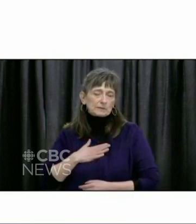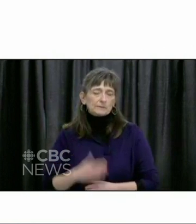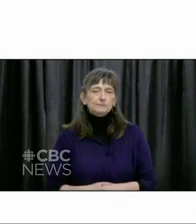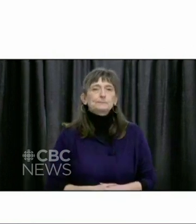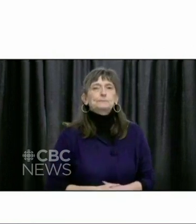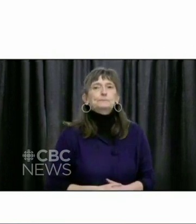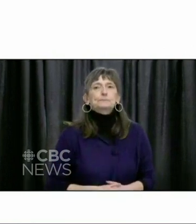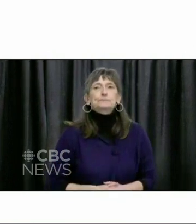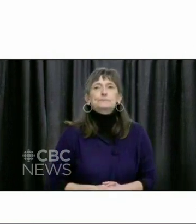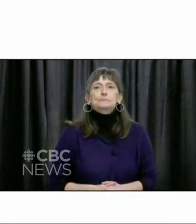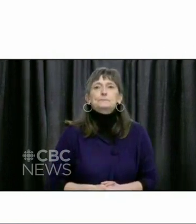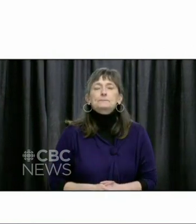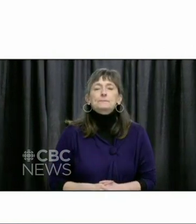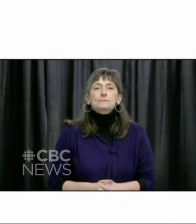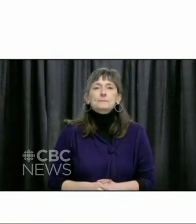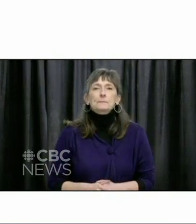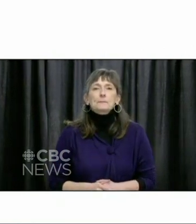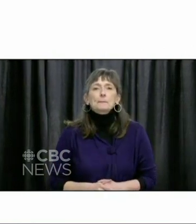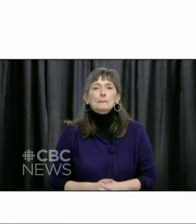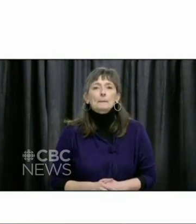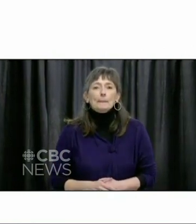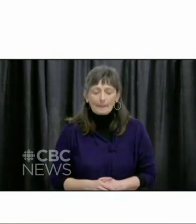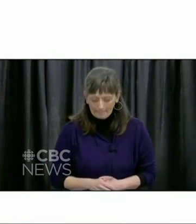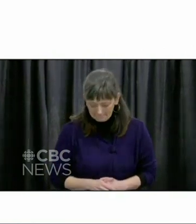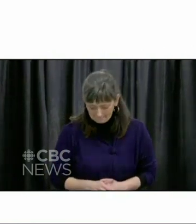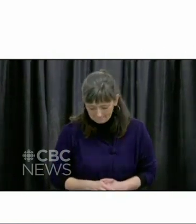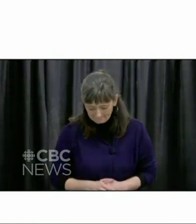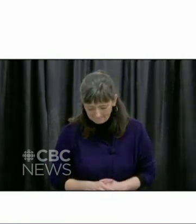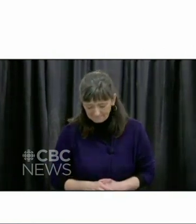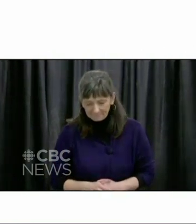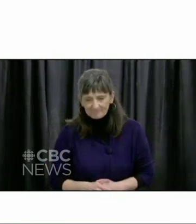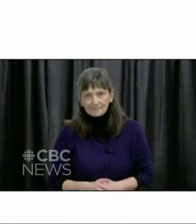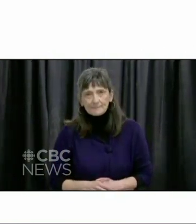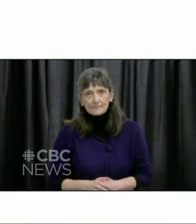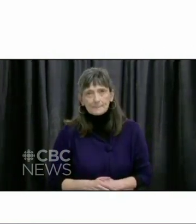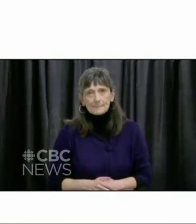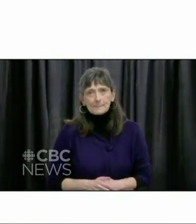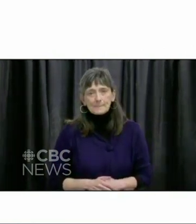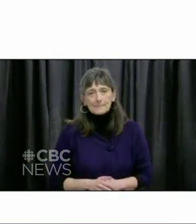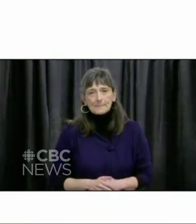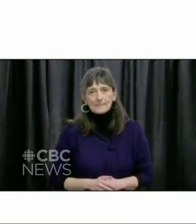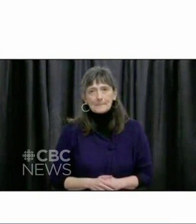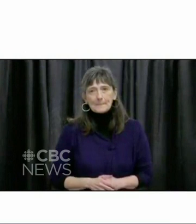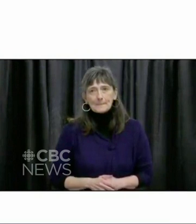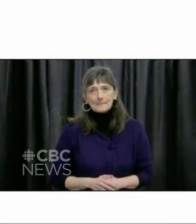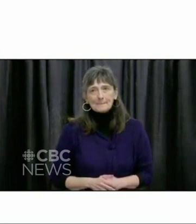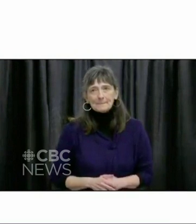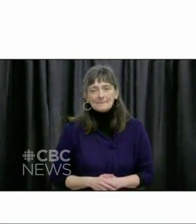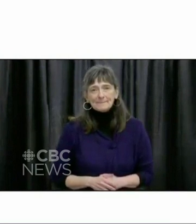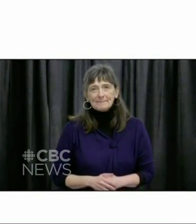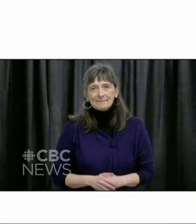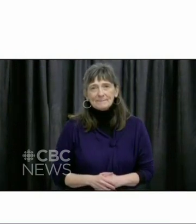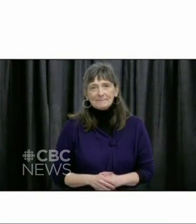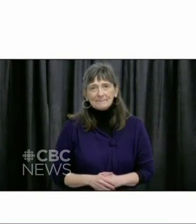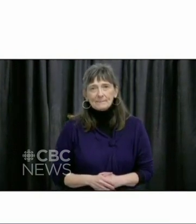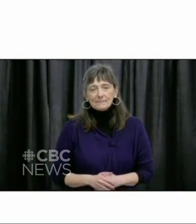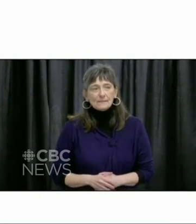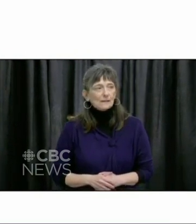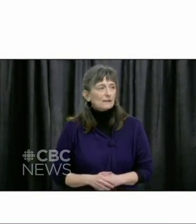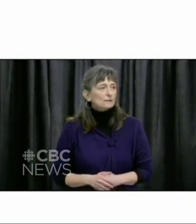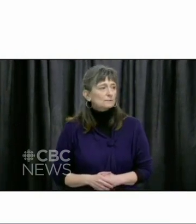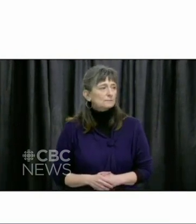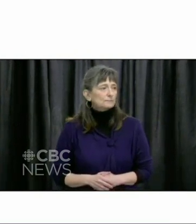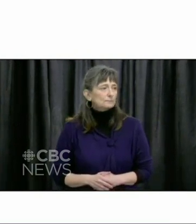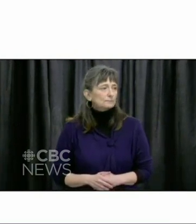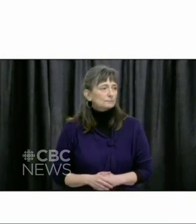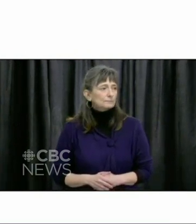response. Reporters will ask questions in the order they were registered for today's call. We will run through the telephone queue, and I will call